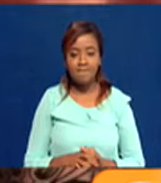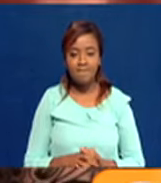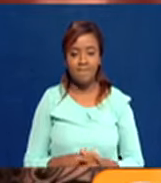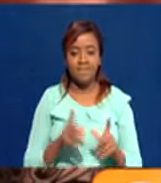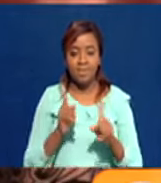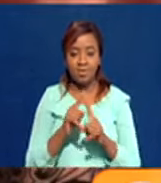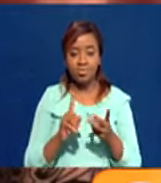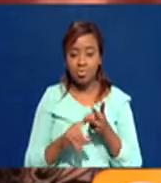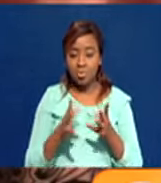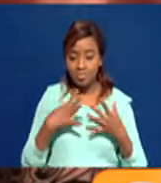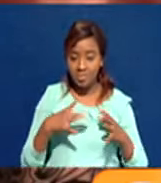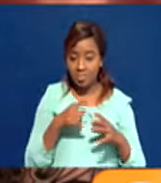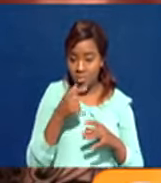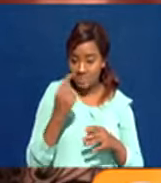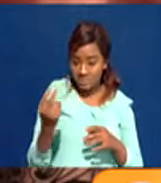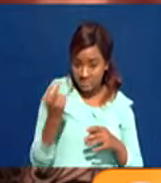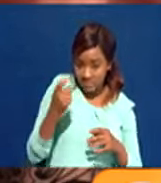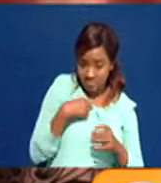my life was threatened,